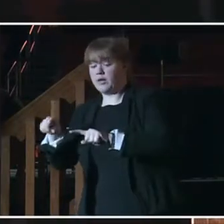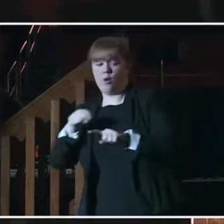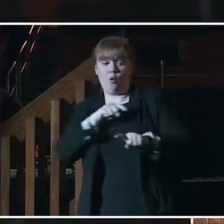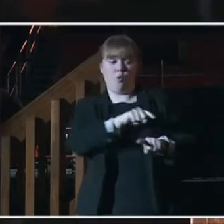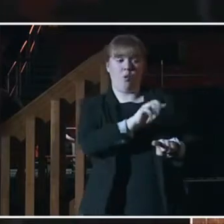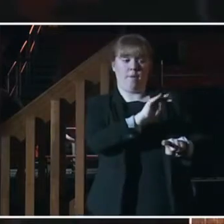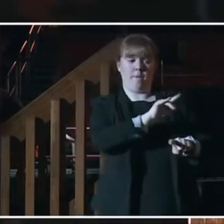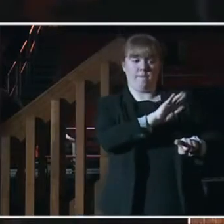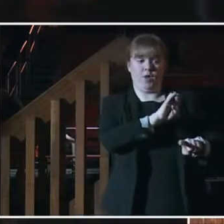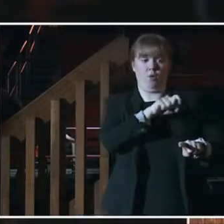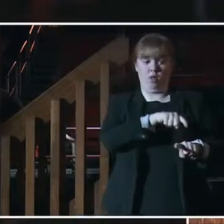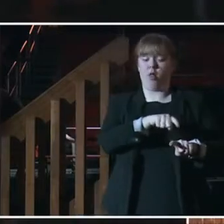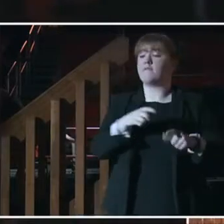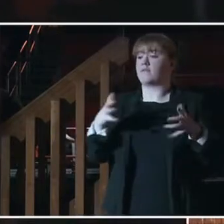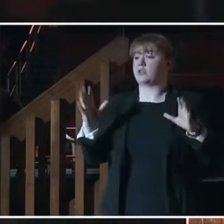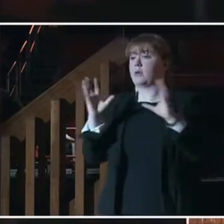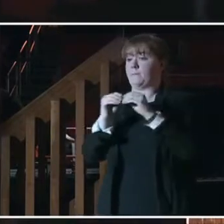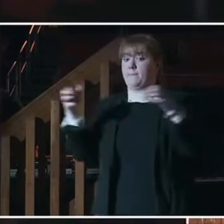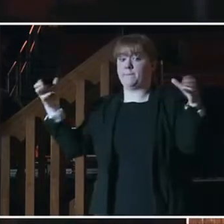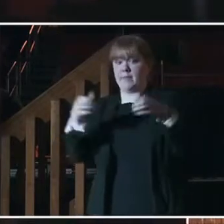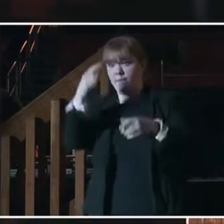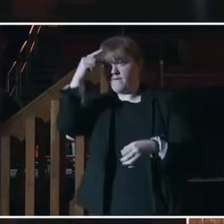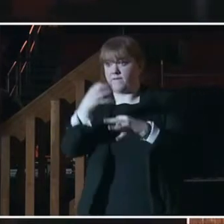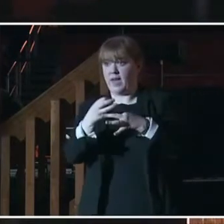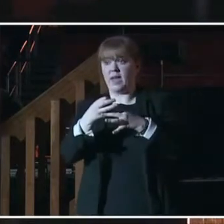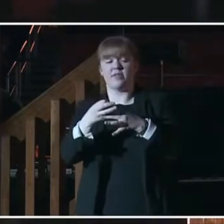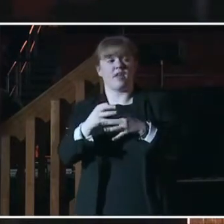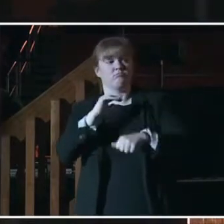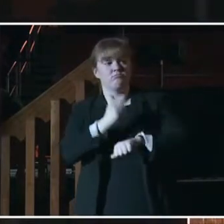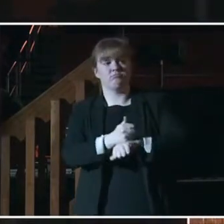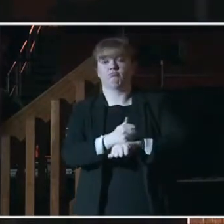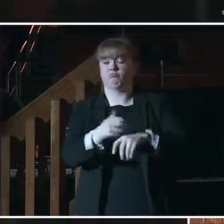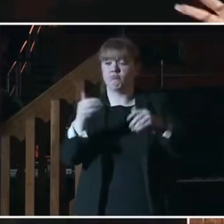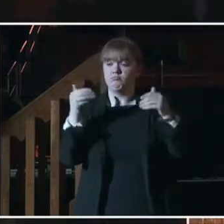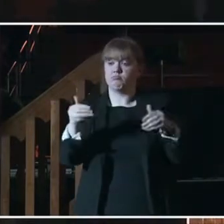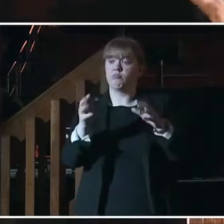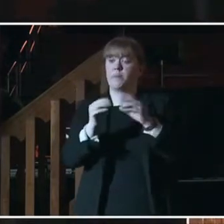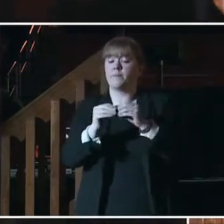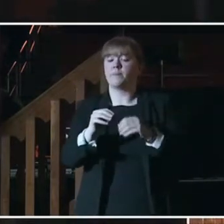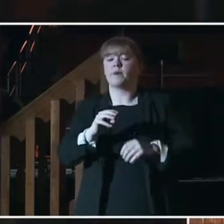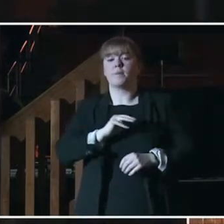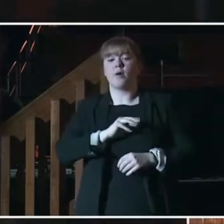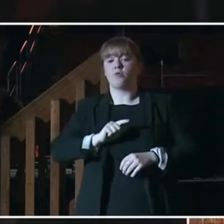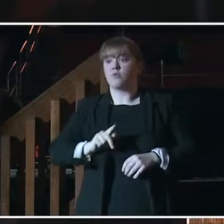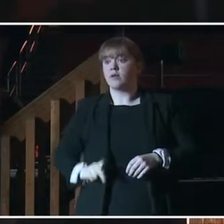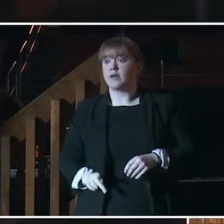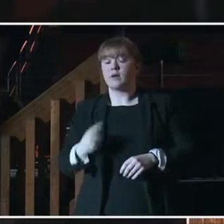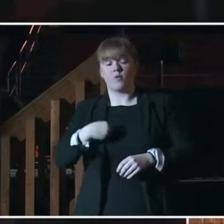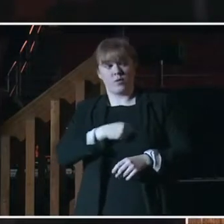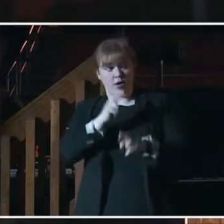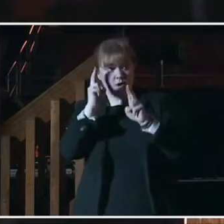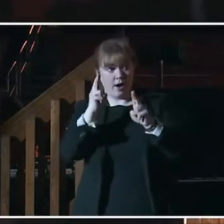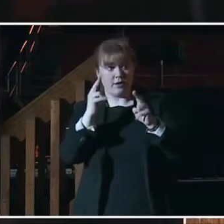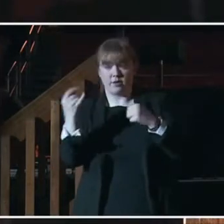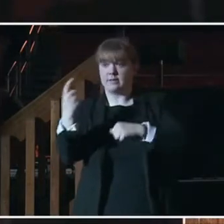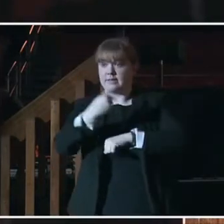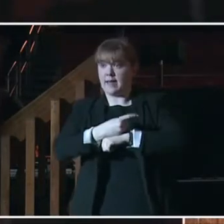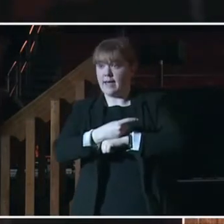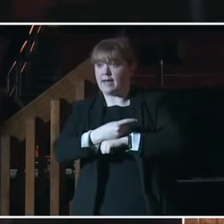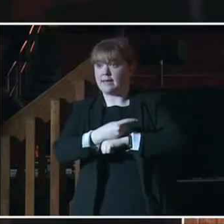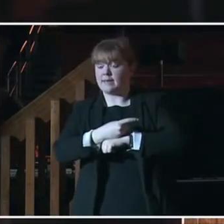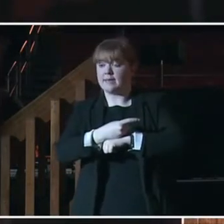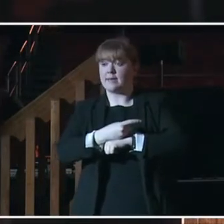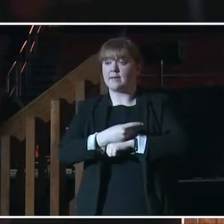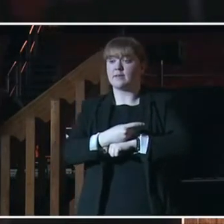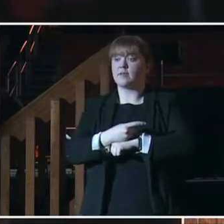but they did have that meeting. It was by faith they did that meeting. Dr. King, who of course we are honoring today,